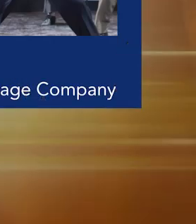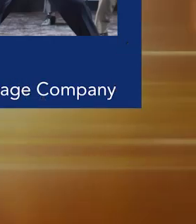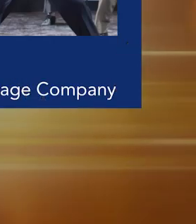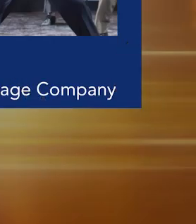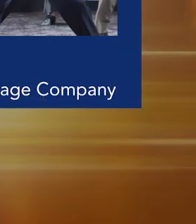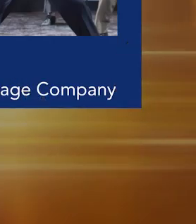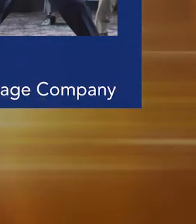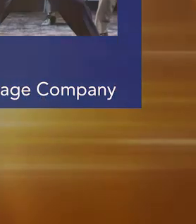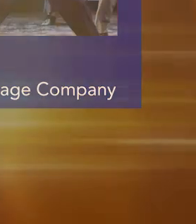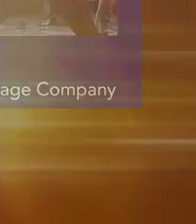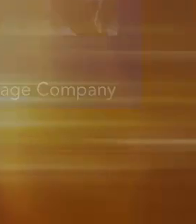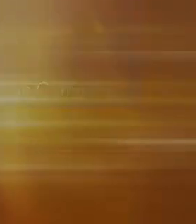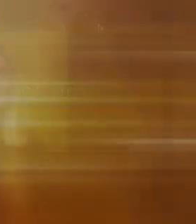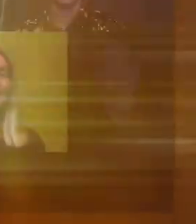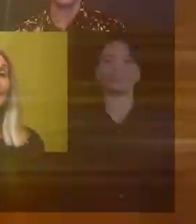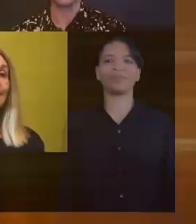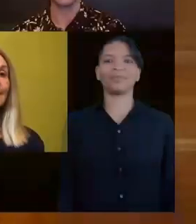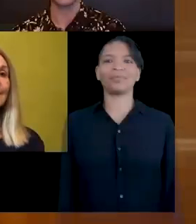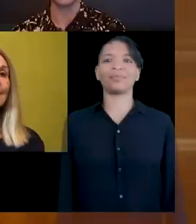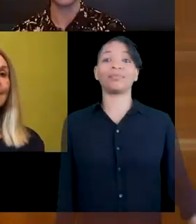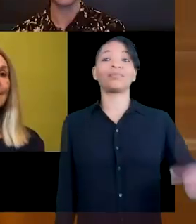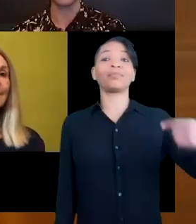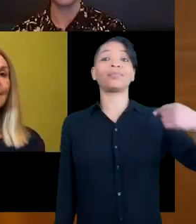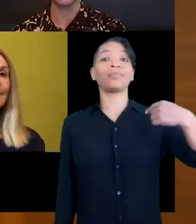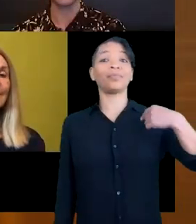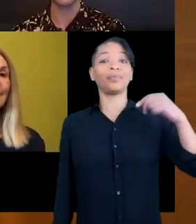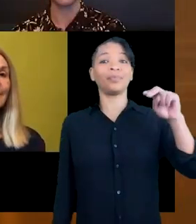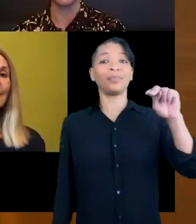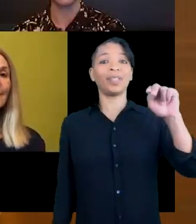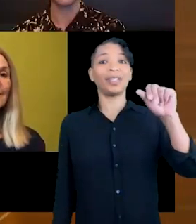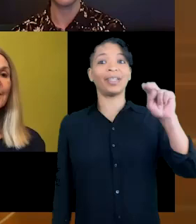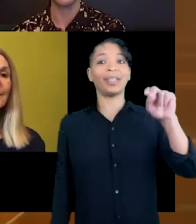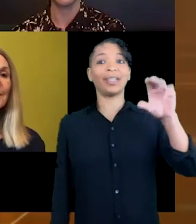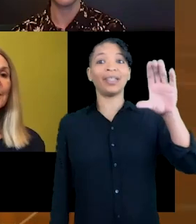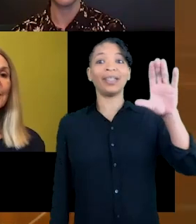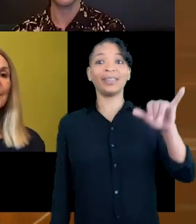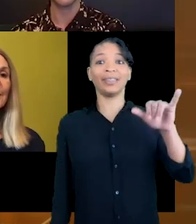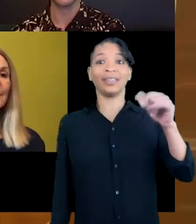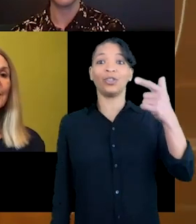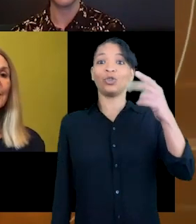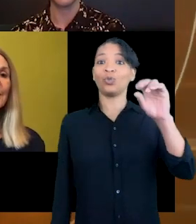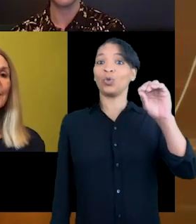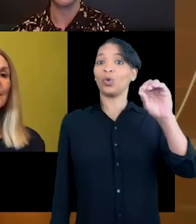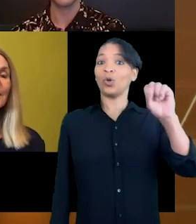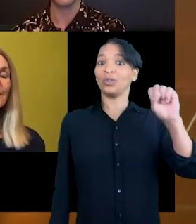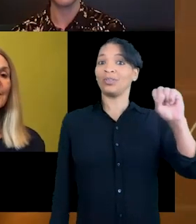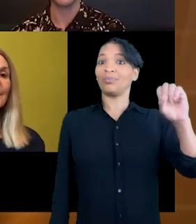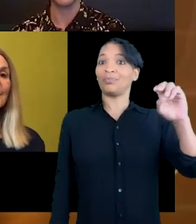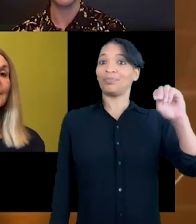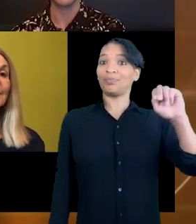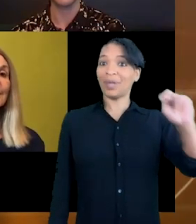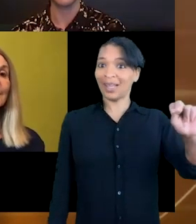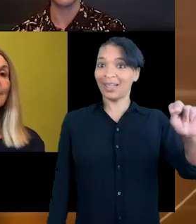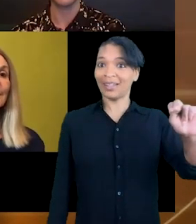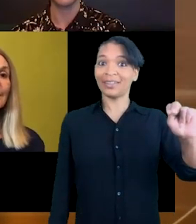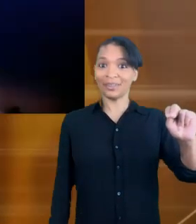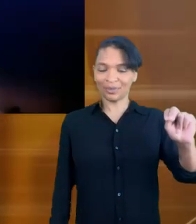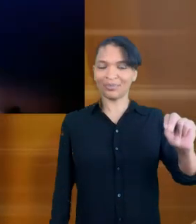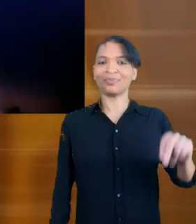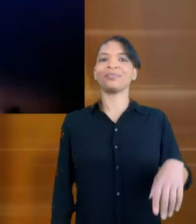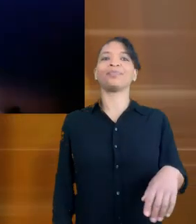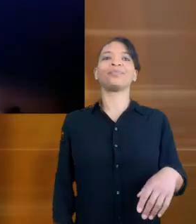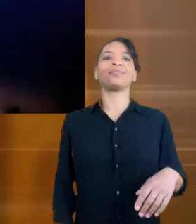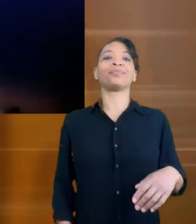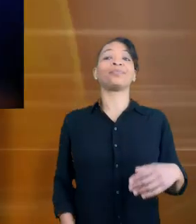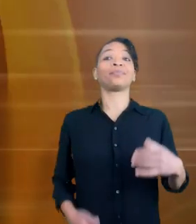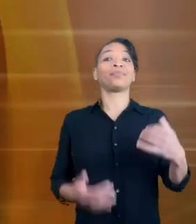Greater Boston Stage Company. Hi, I'm Nancy Grossman. I'm here to present the award for Outstanding Musical Direction.